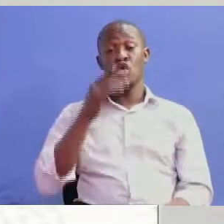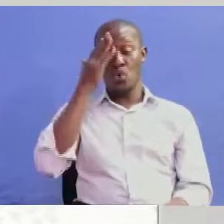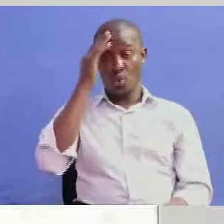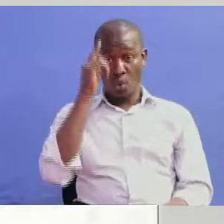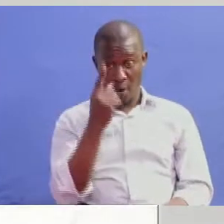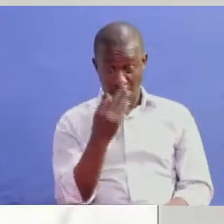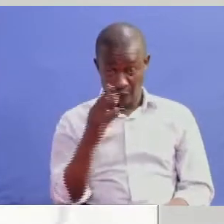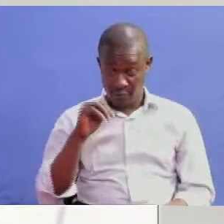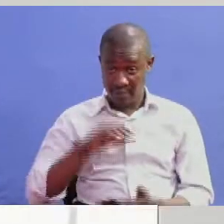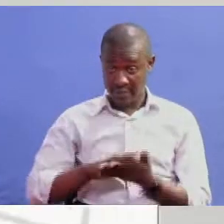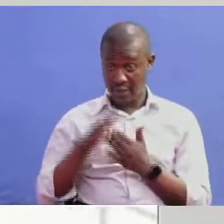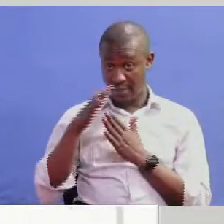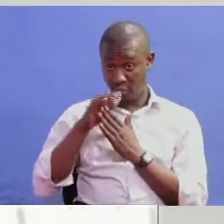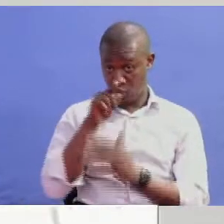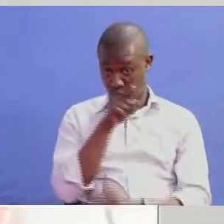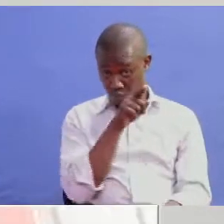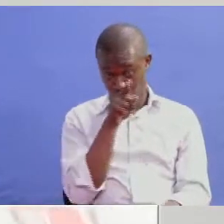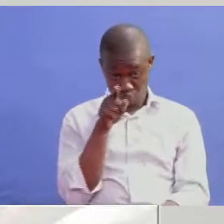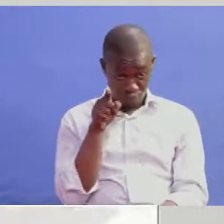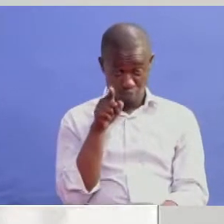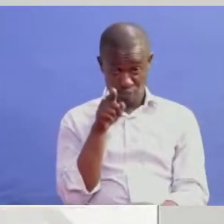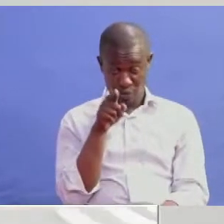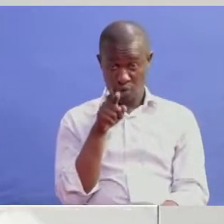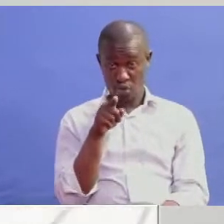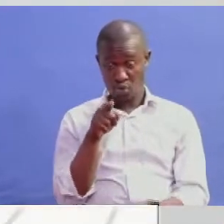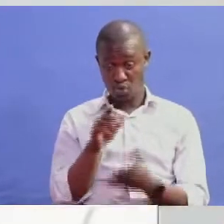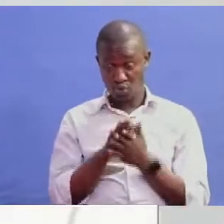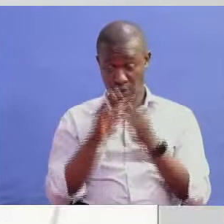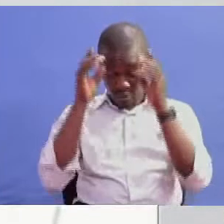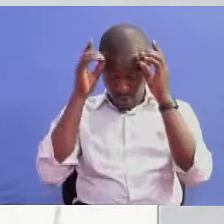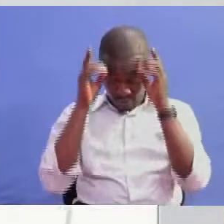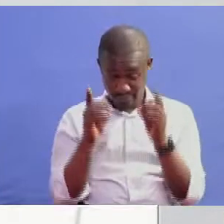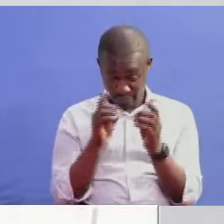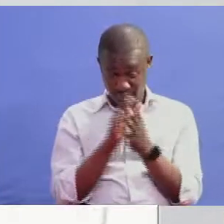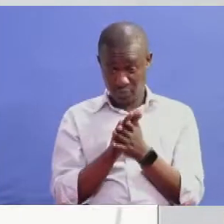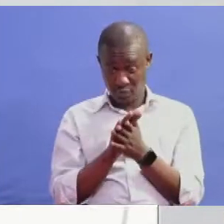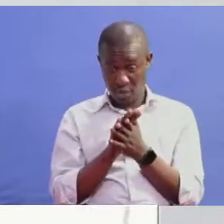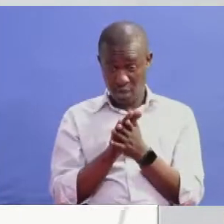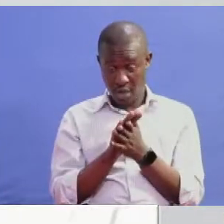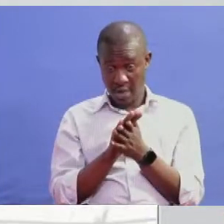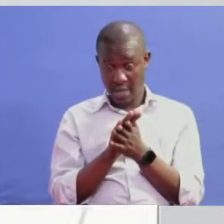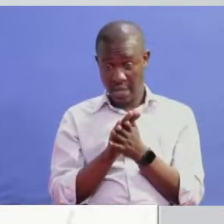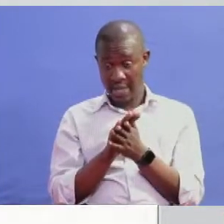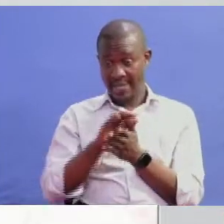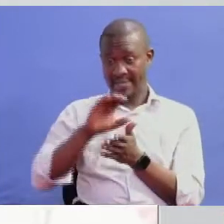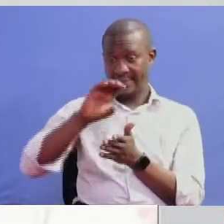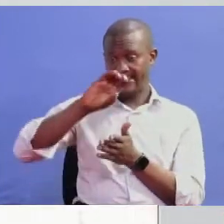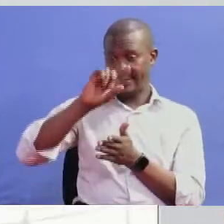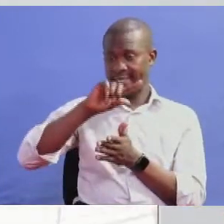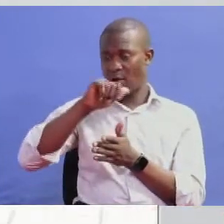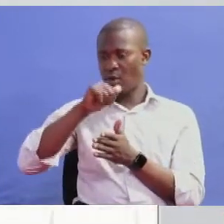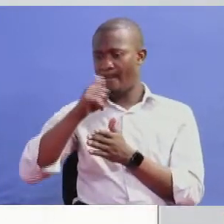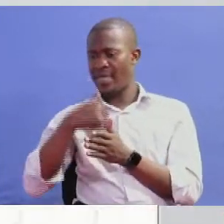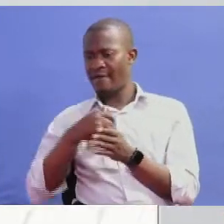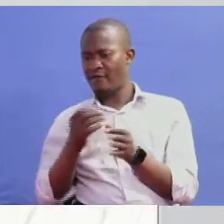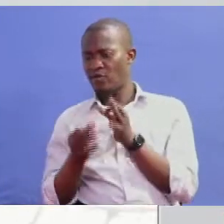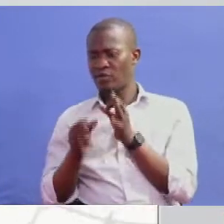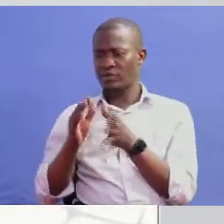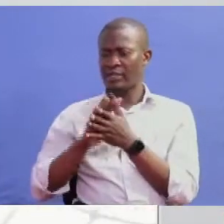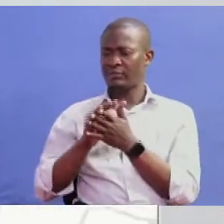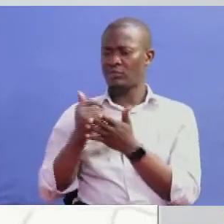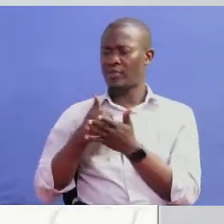them, it is up to you to discharge. On behalf of the judiciary, together with the